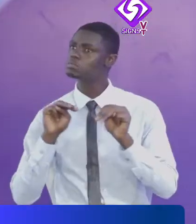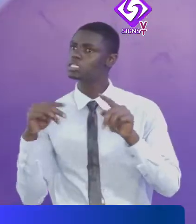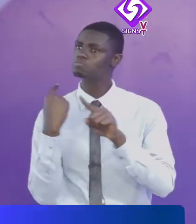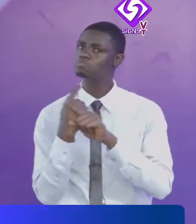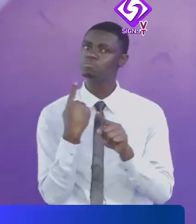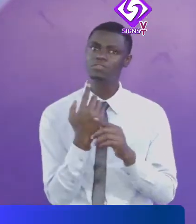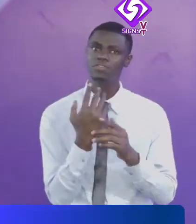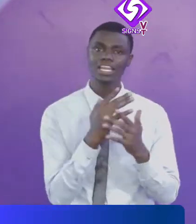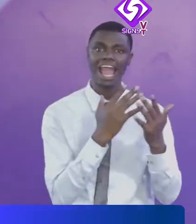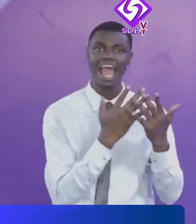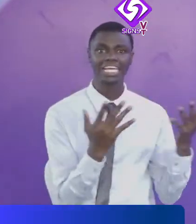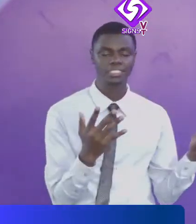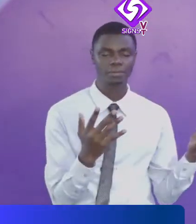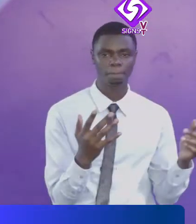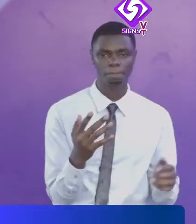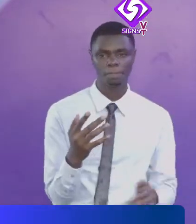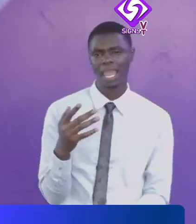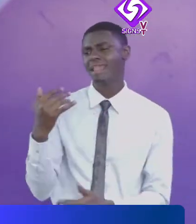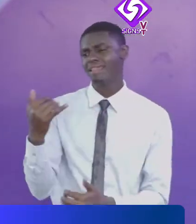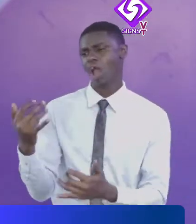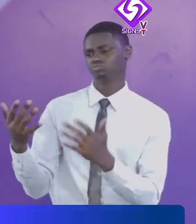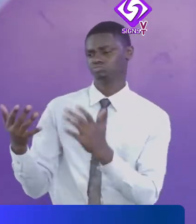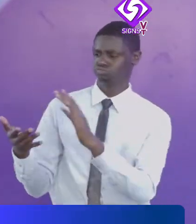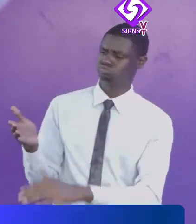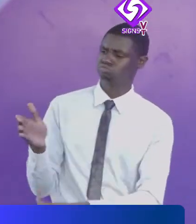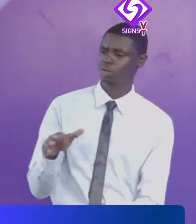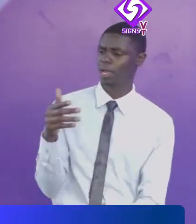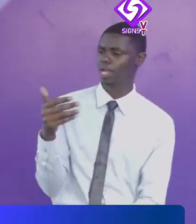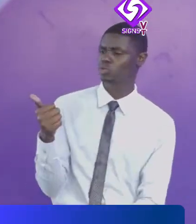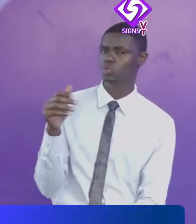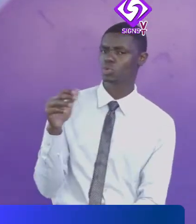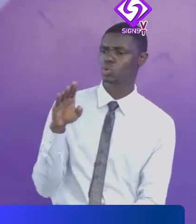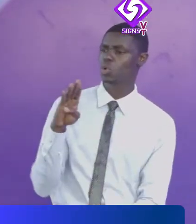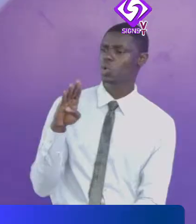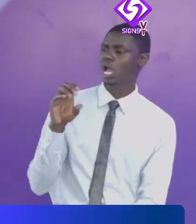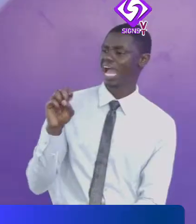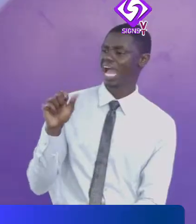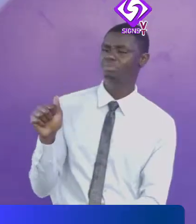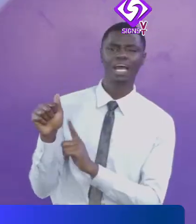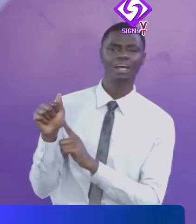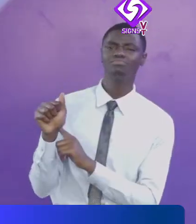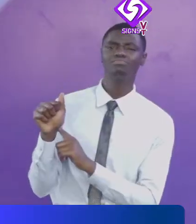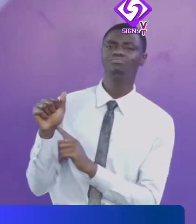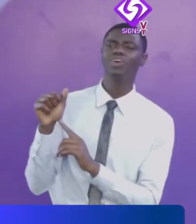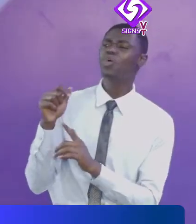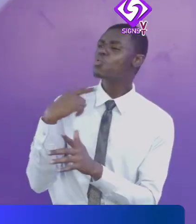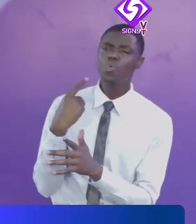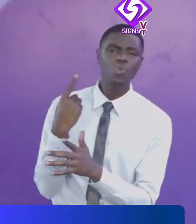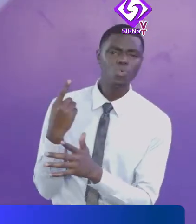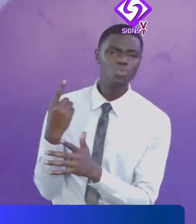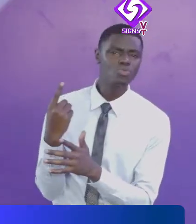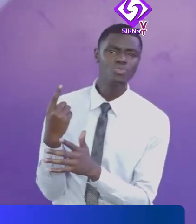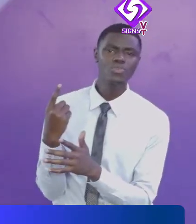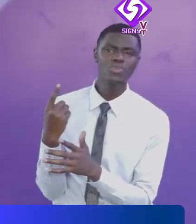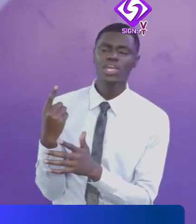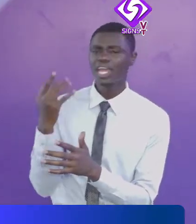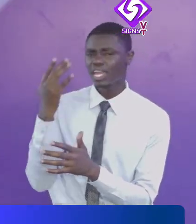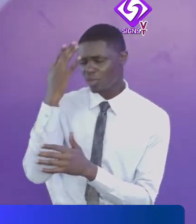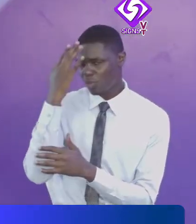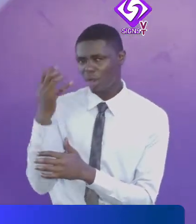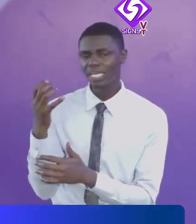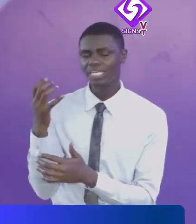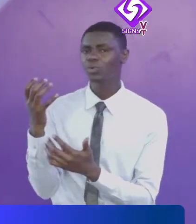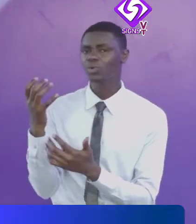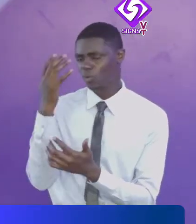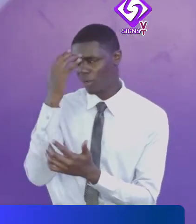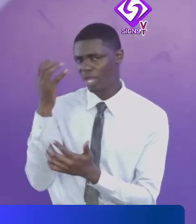assets. Let us go back to Absa. Who is Absa, and why was there a need to now create